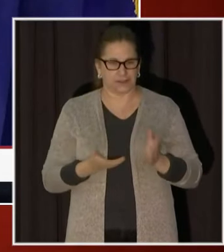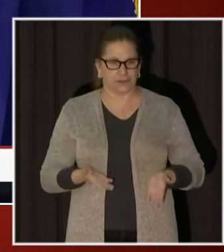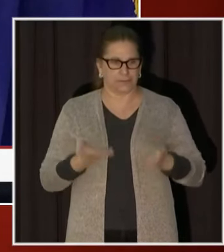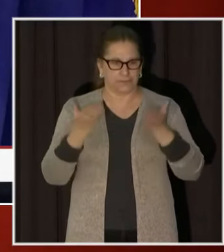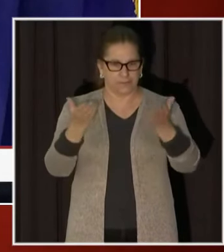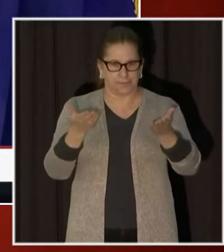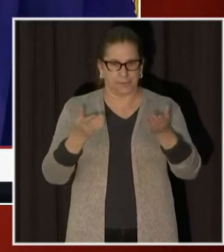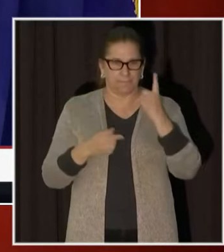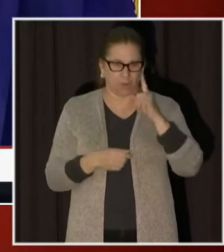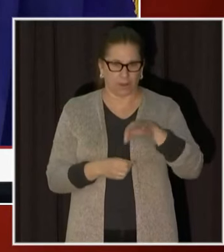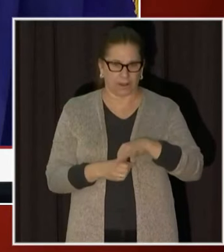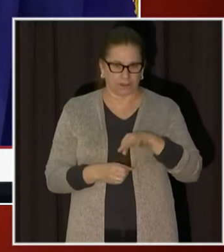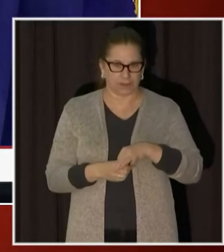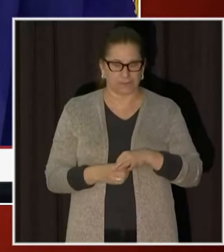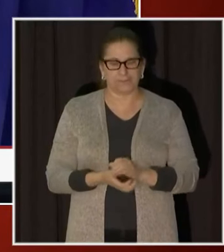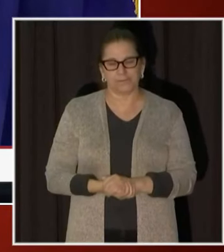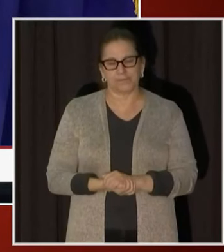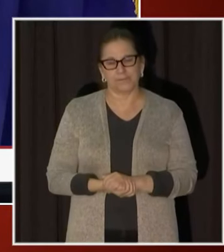allow notarizations